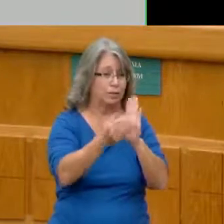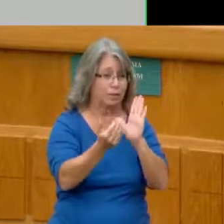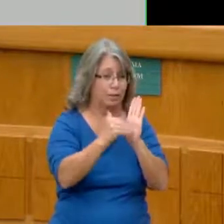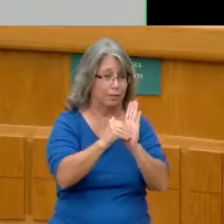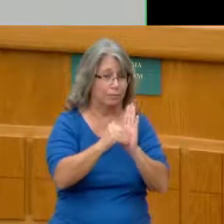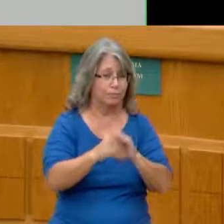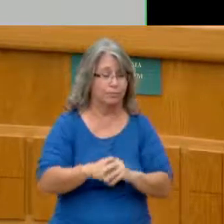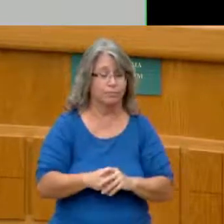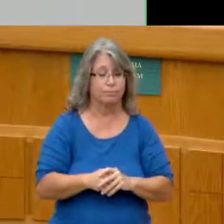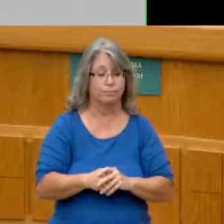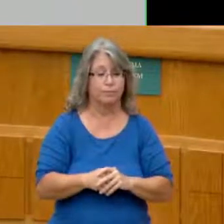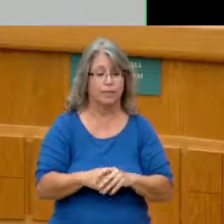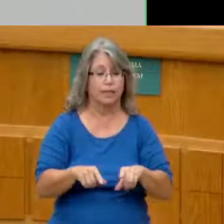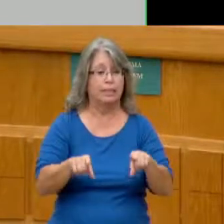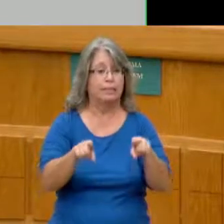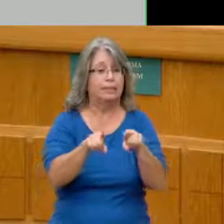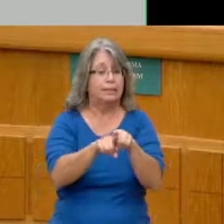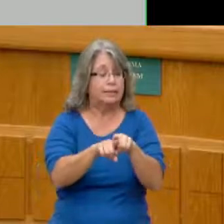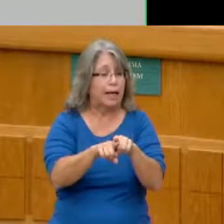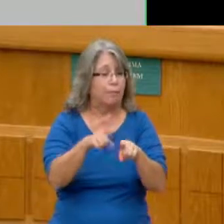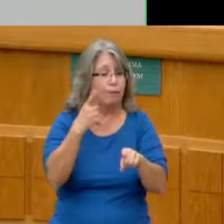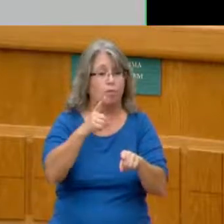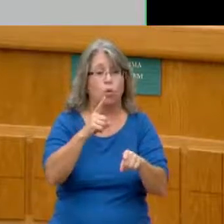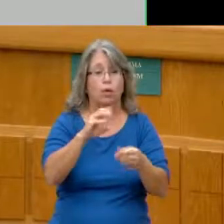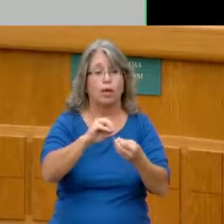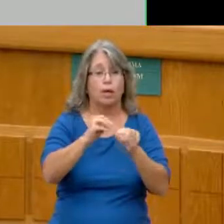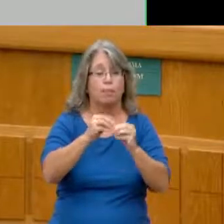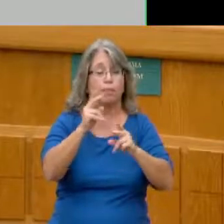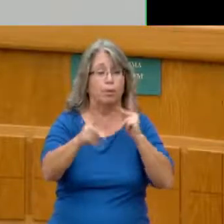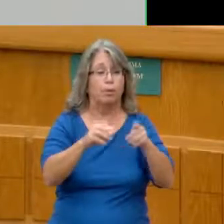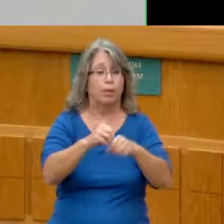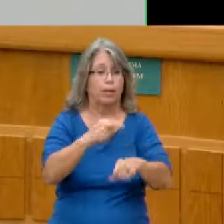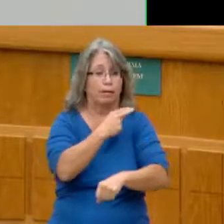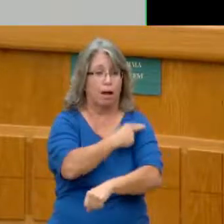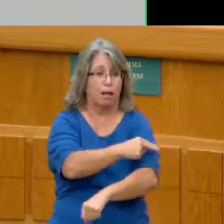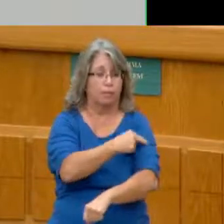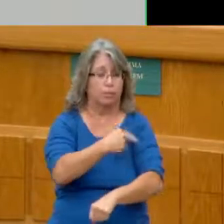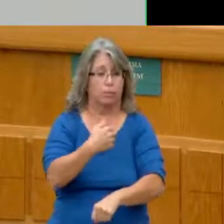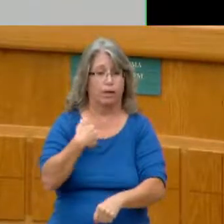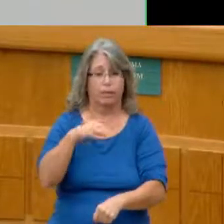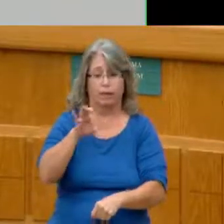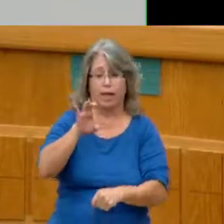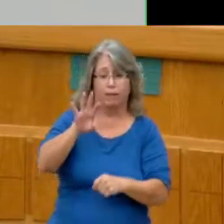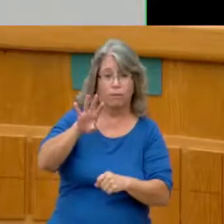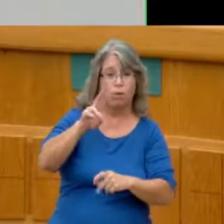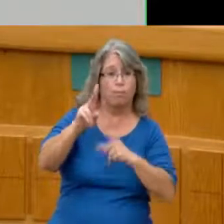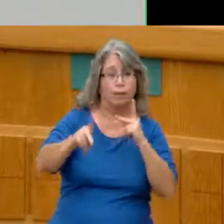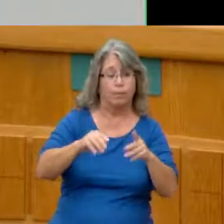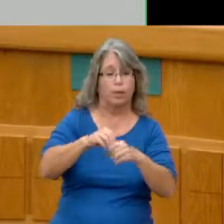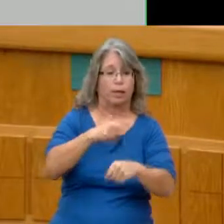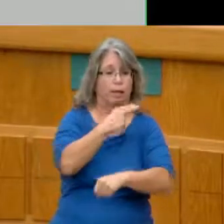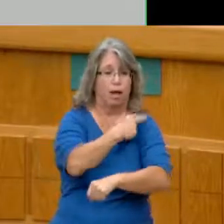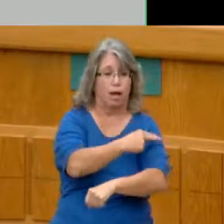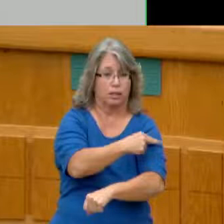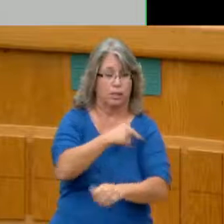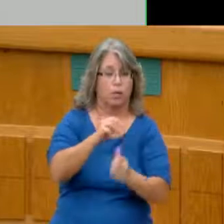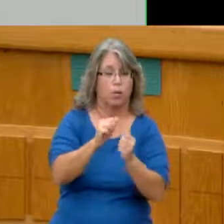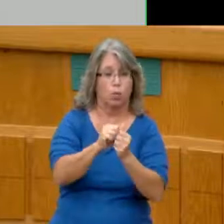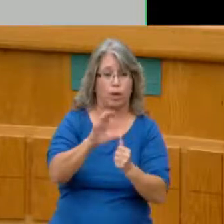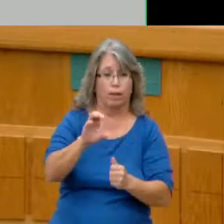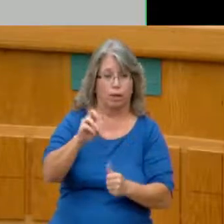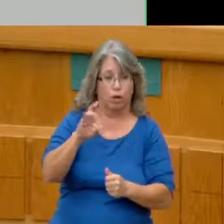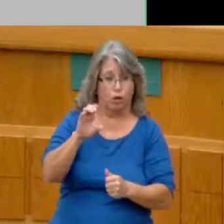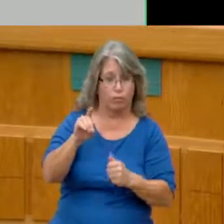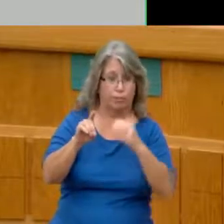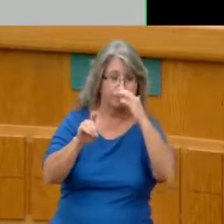Same thing for the inpatients, it's coming down. You can see we have 94 inpatients at last count with COVID. Again, the model's predicting we